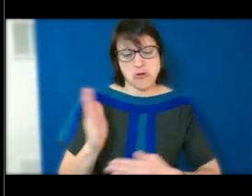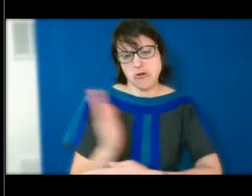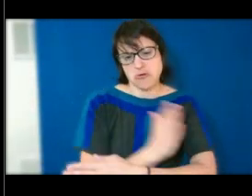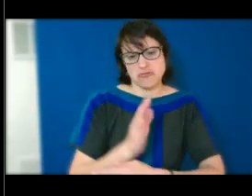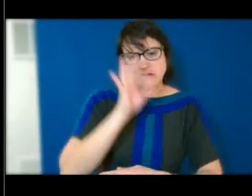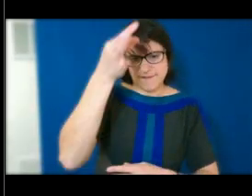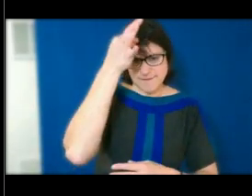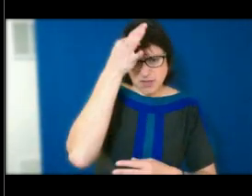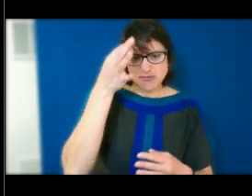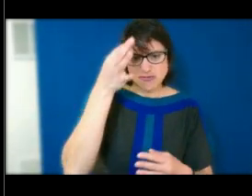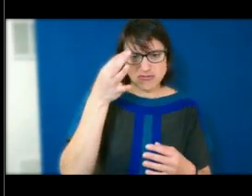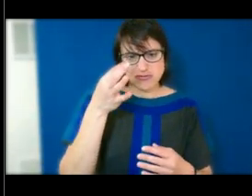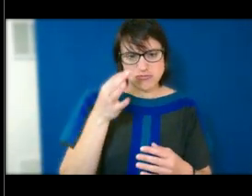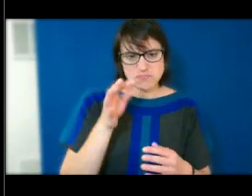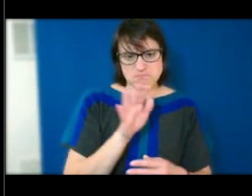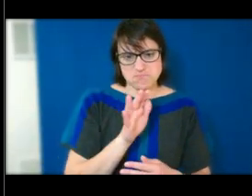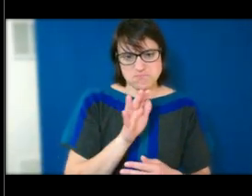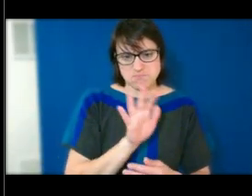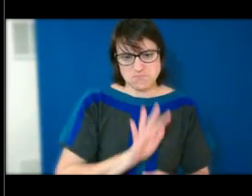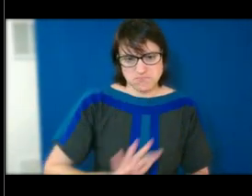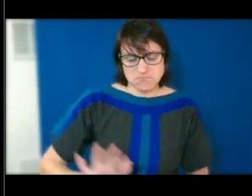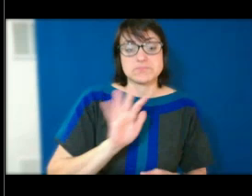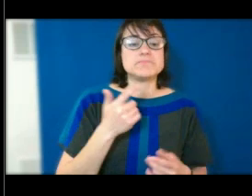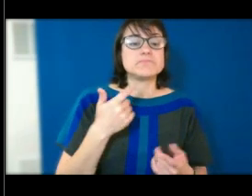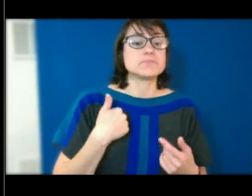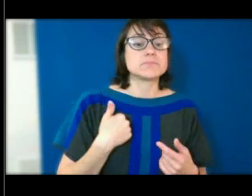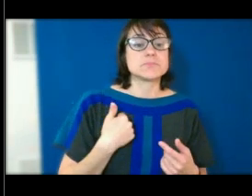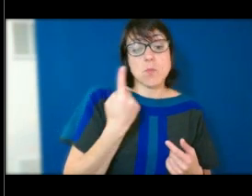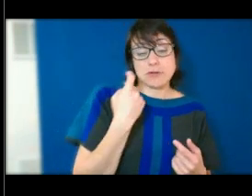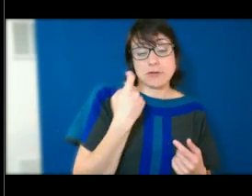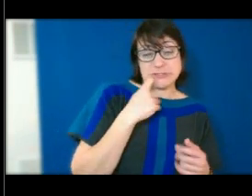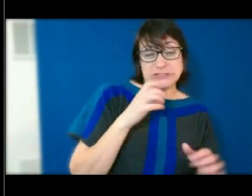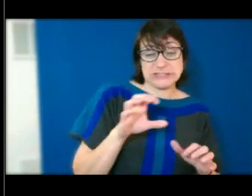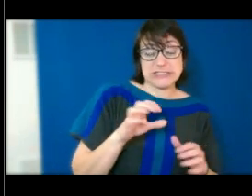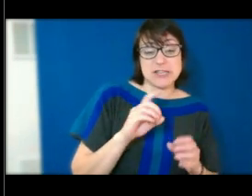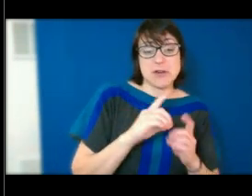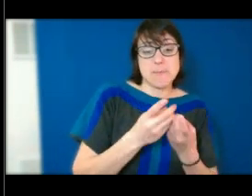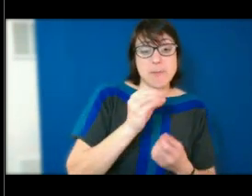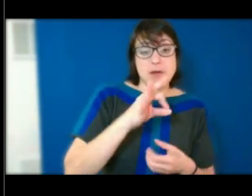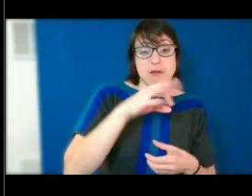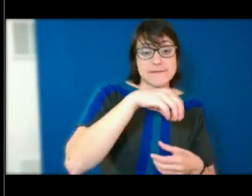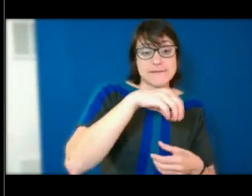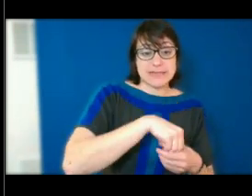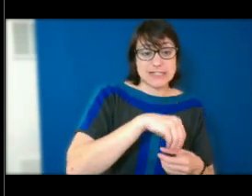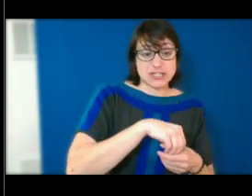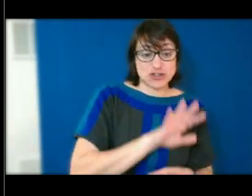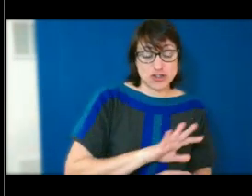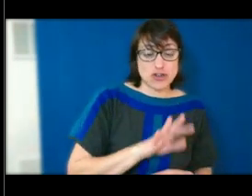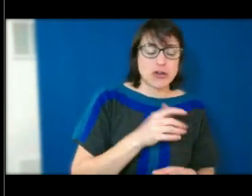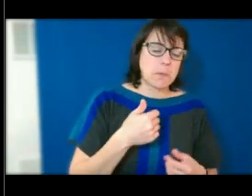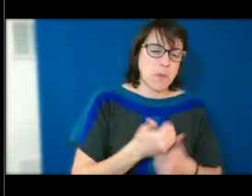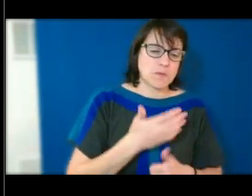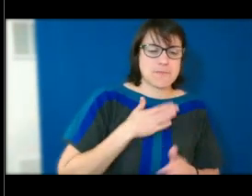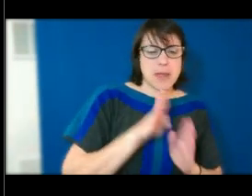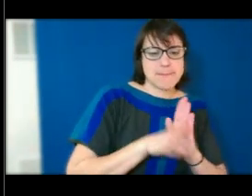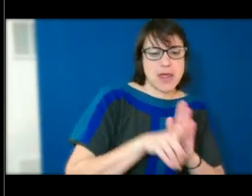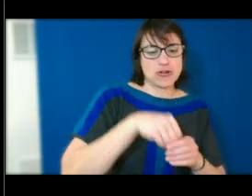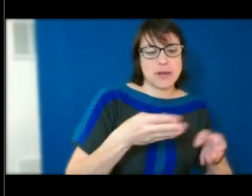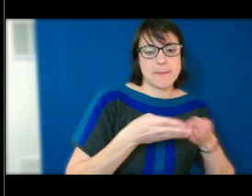the National Park Service, Department of Interior. So most of my background is public lands. But National Marine